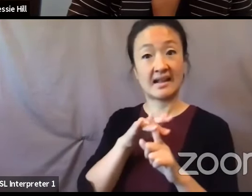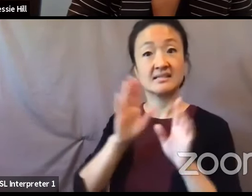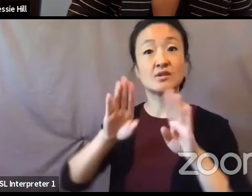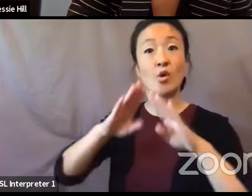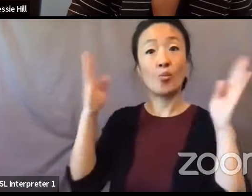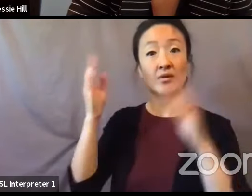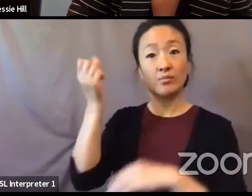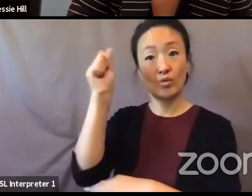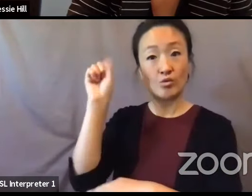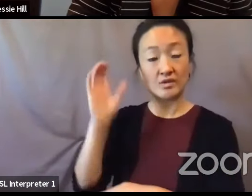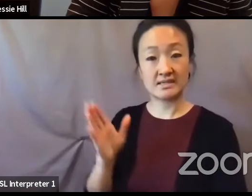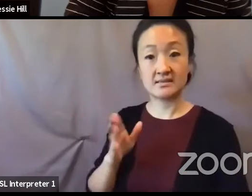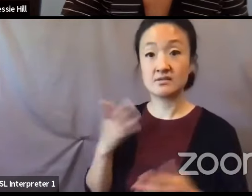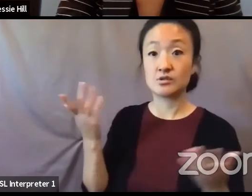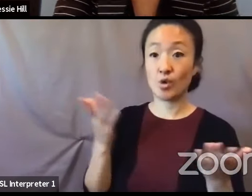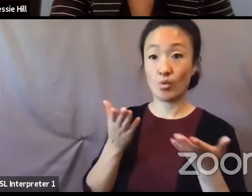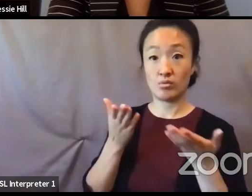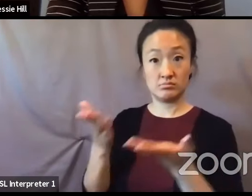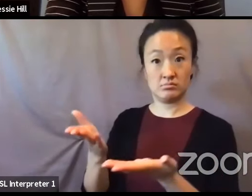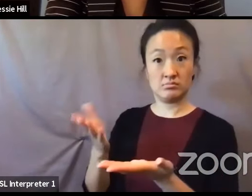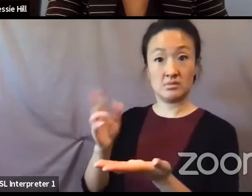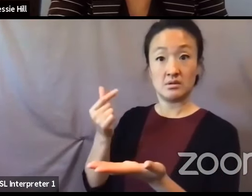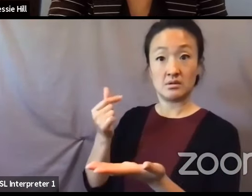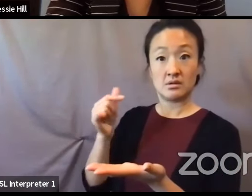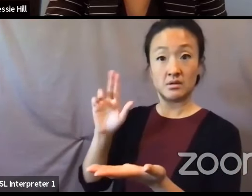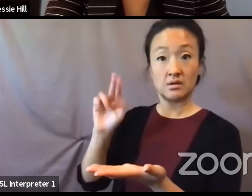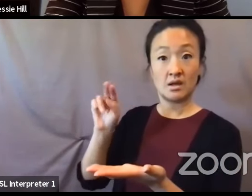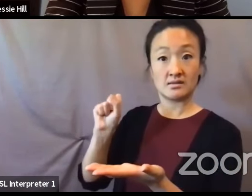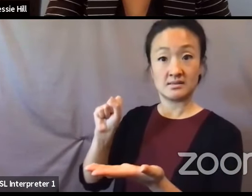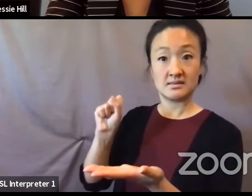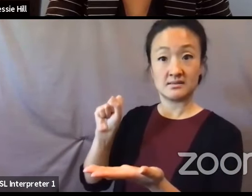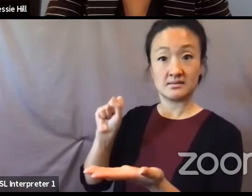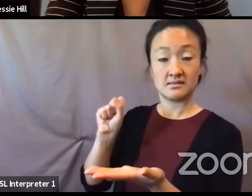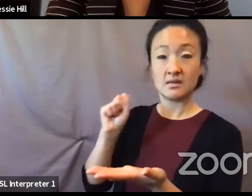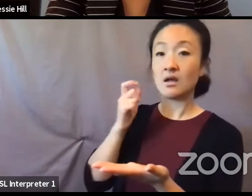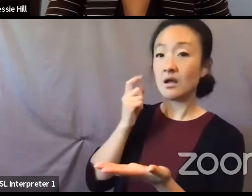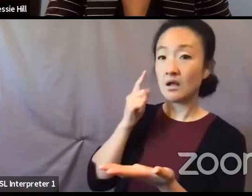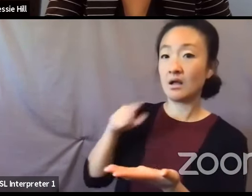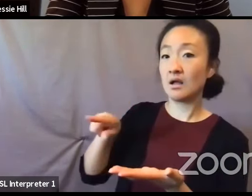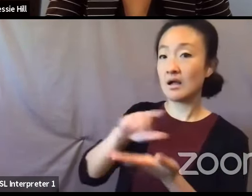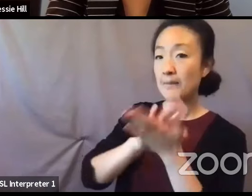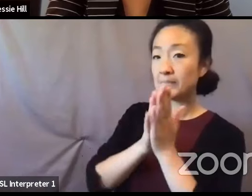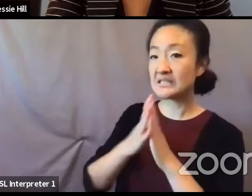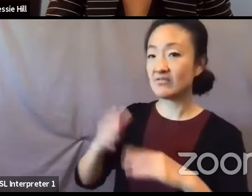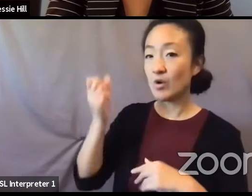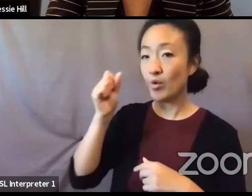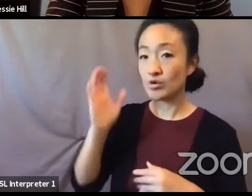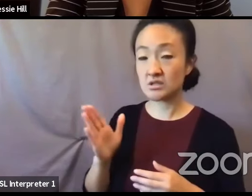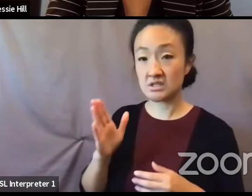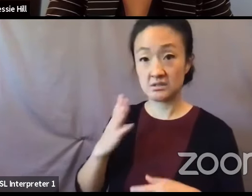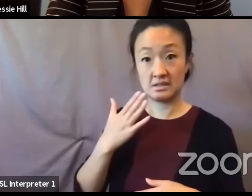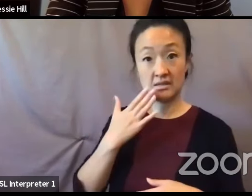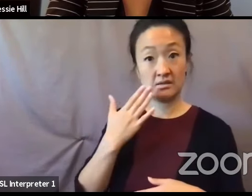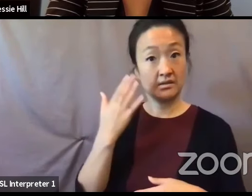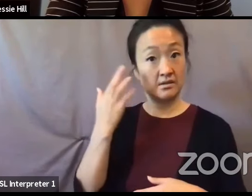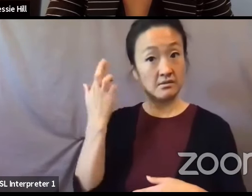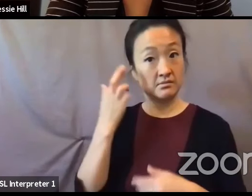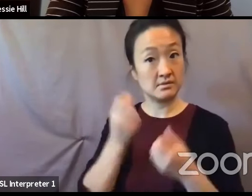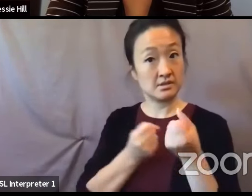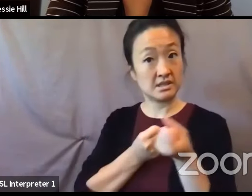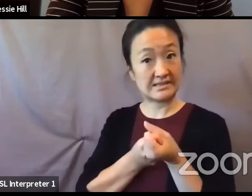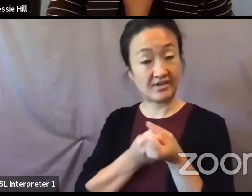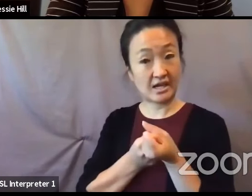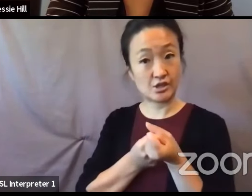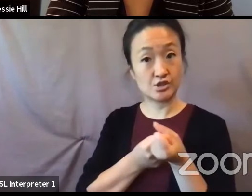If the presence of guns by otherwise peaceful protesters is a justification for the police to